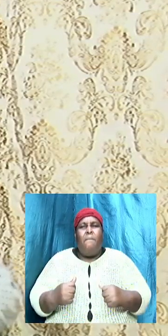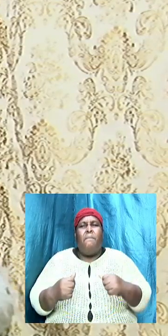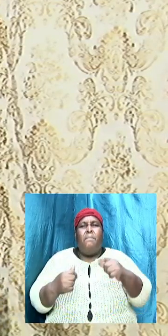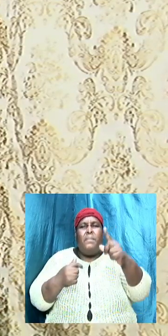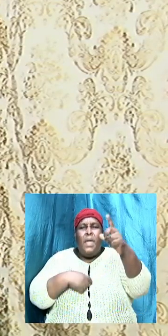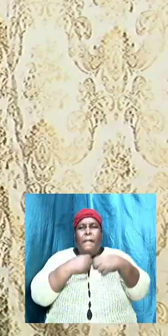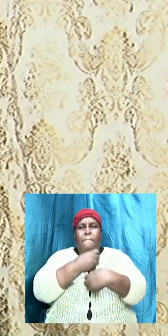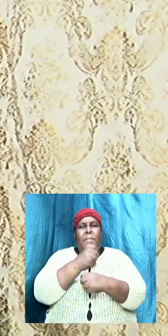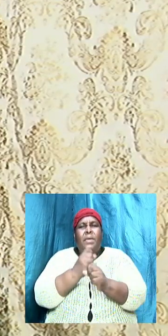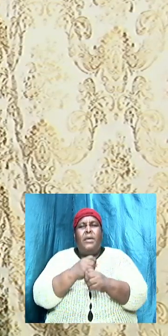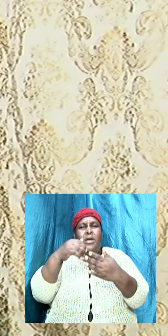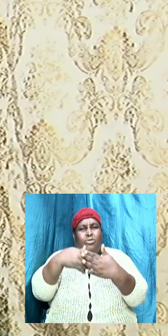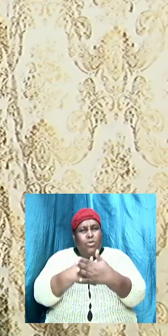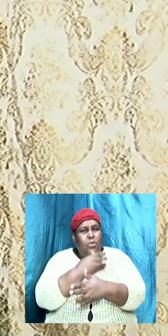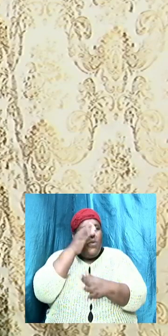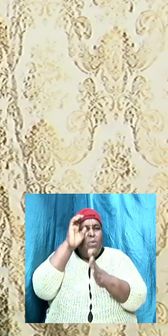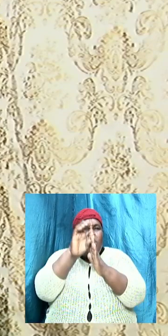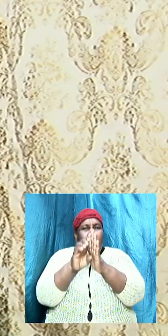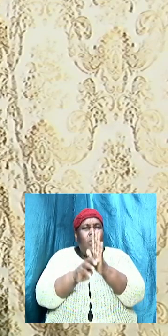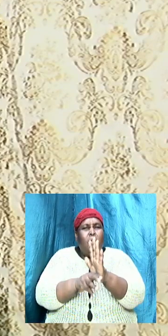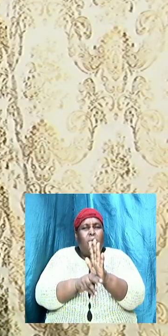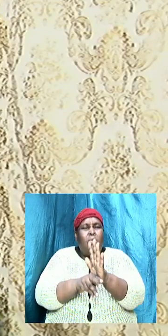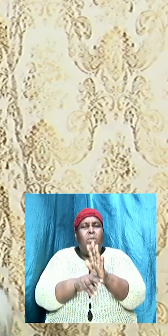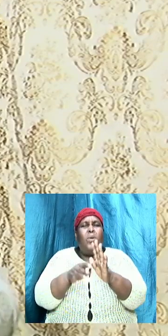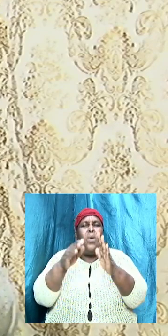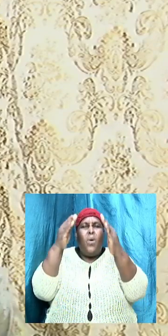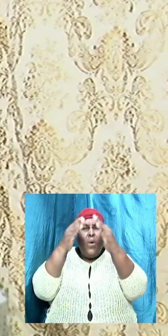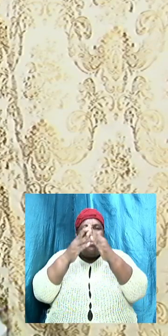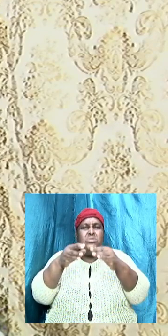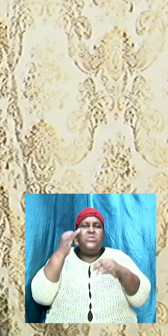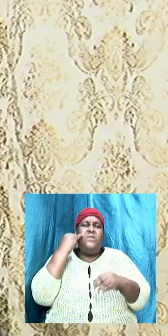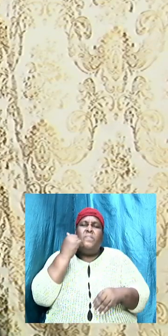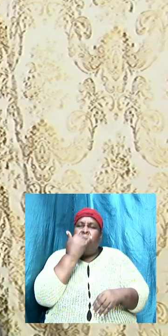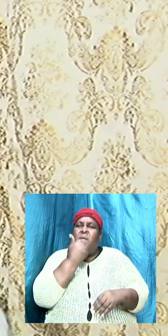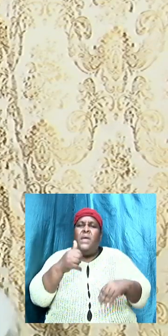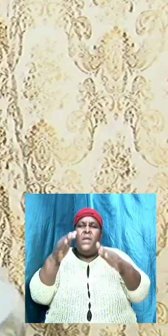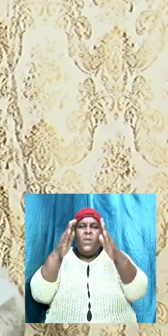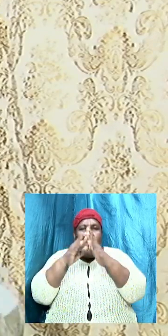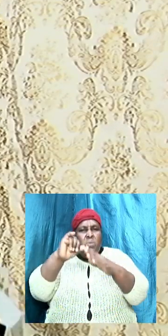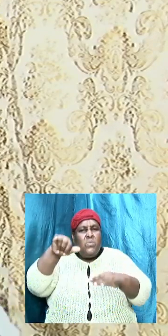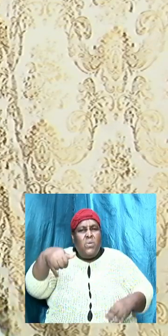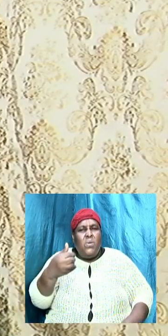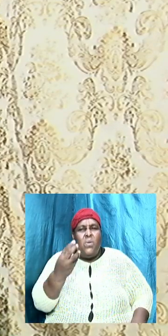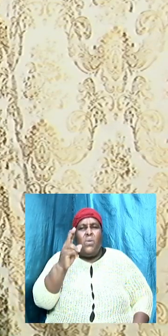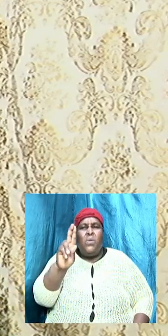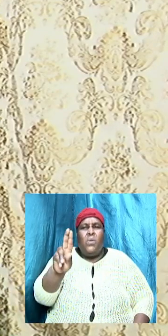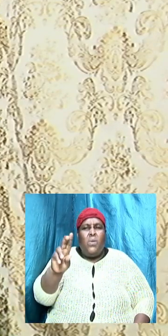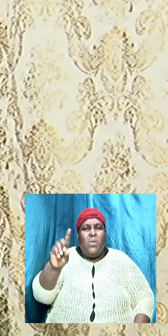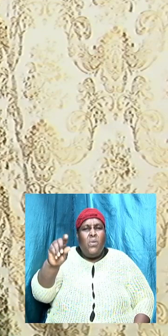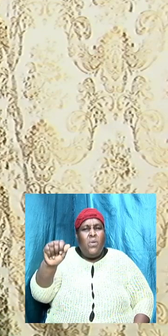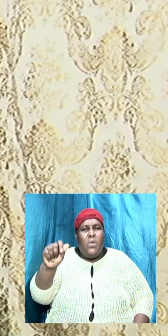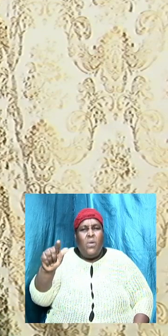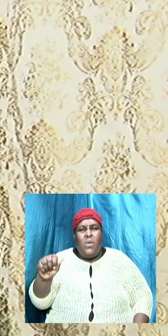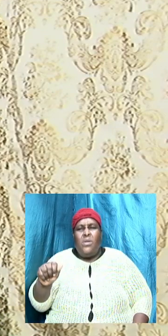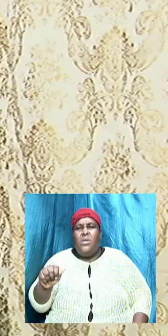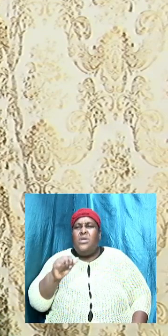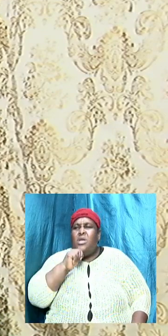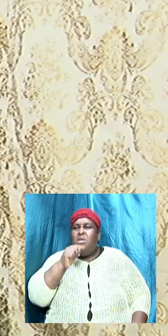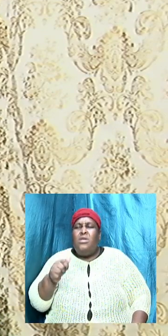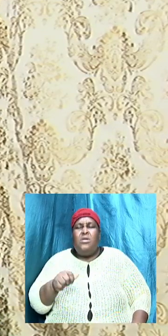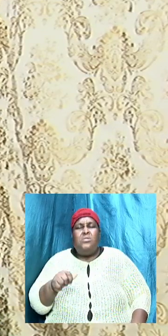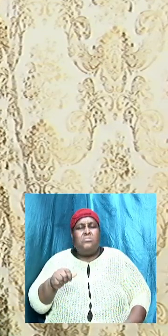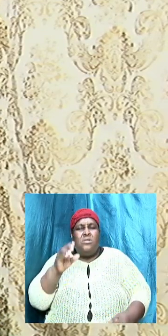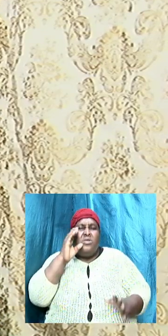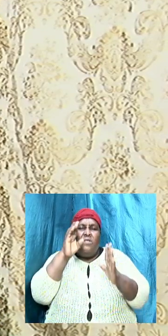a new covenant with the house of Israel, and with the house of Judah, not according to the covenant that I made with their